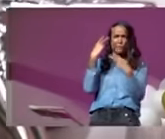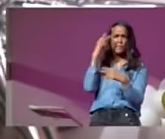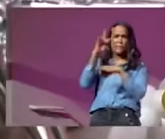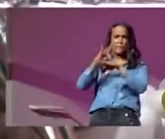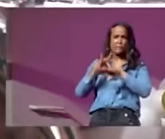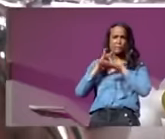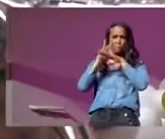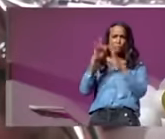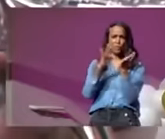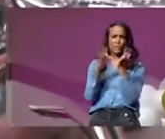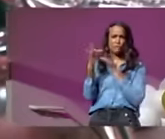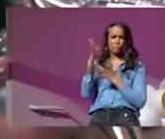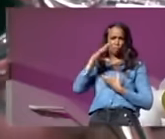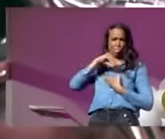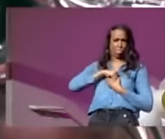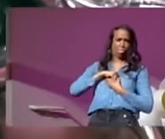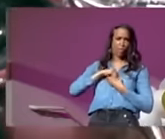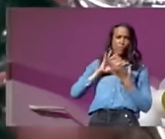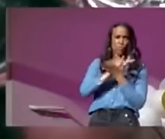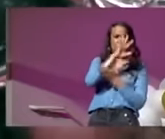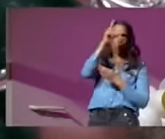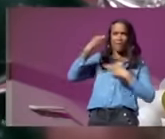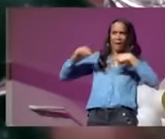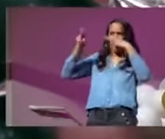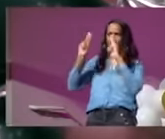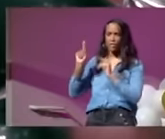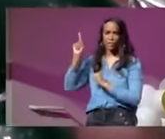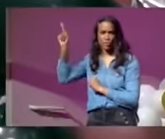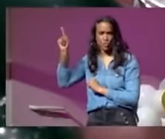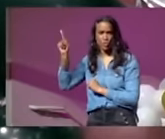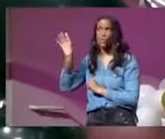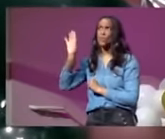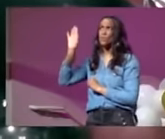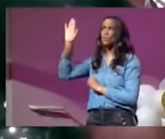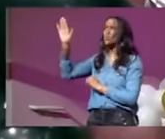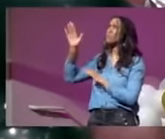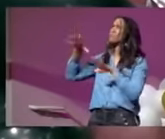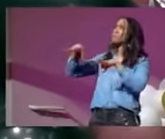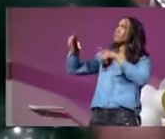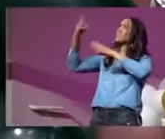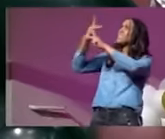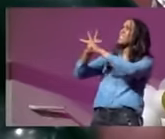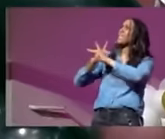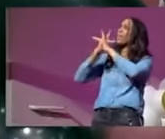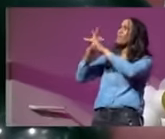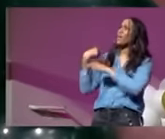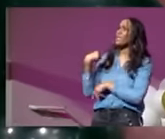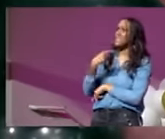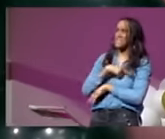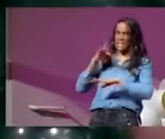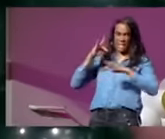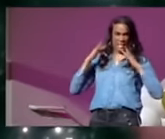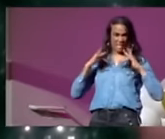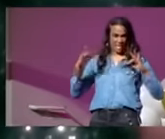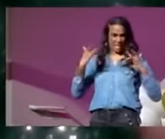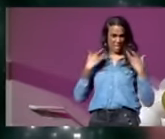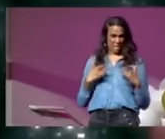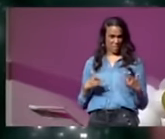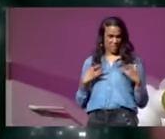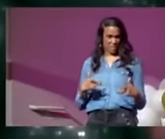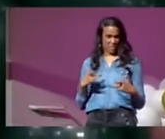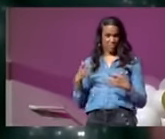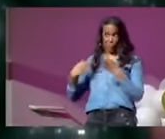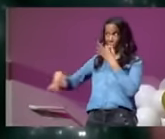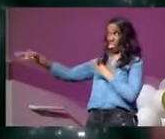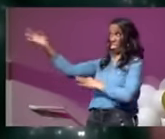and we'll give you all of the glory and honor, for you are our mother and father who art in heaven. Empty me of myself.